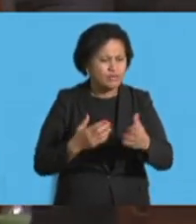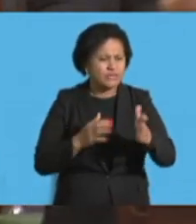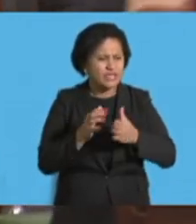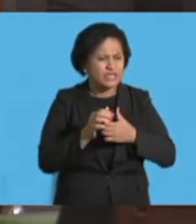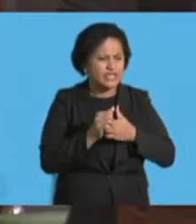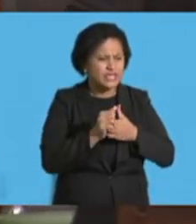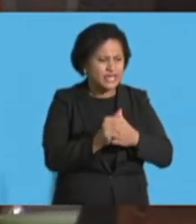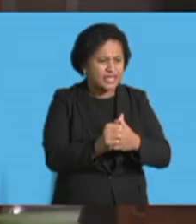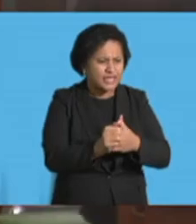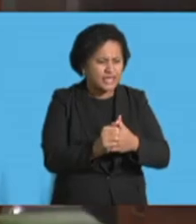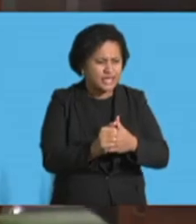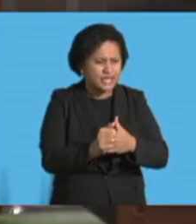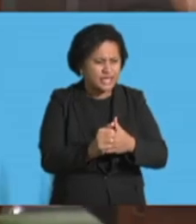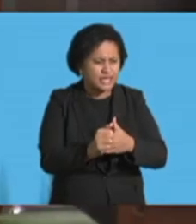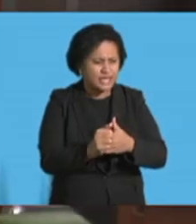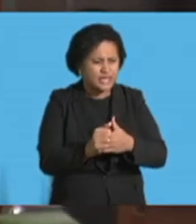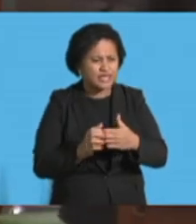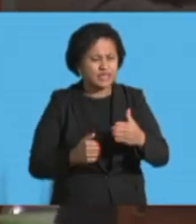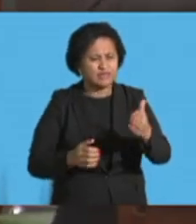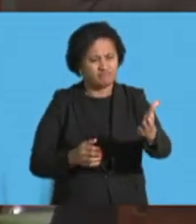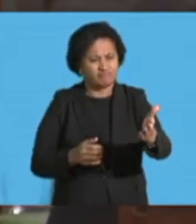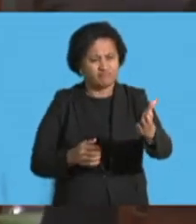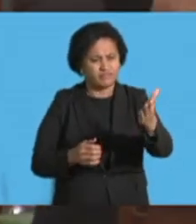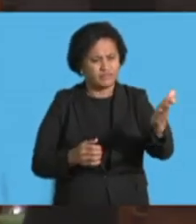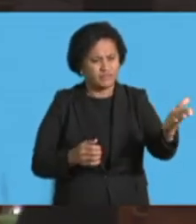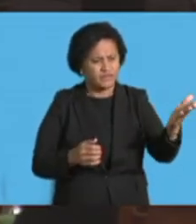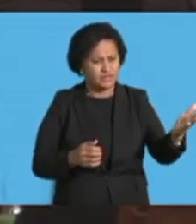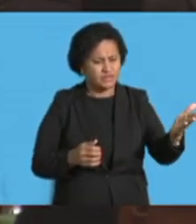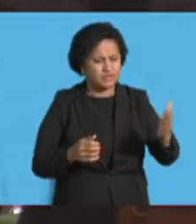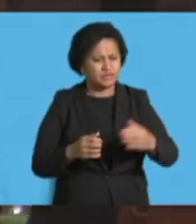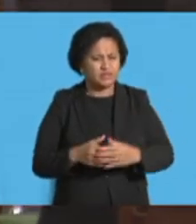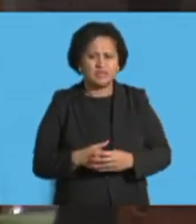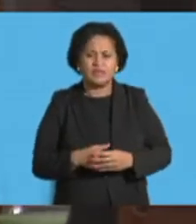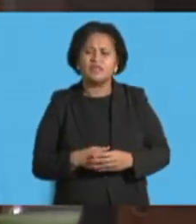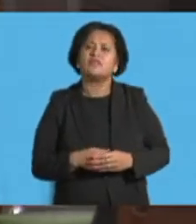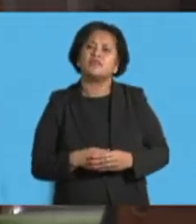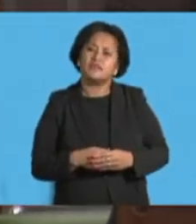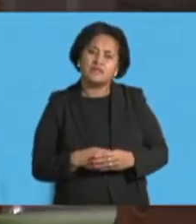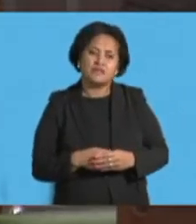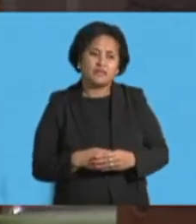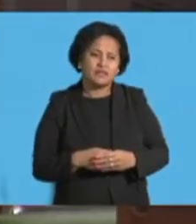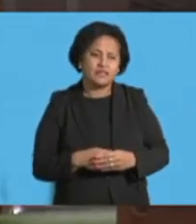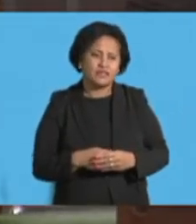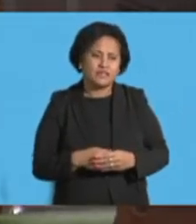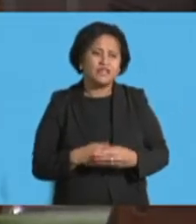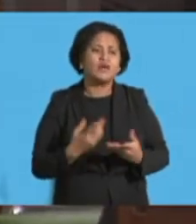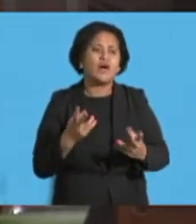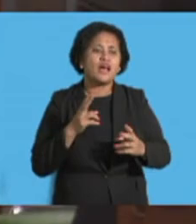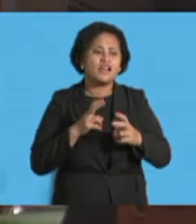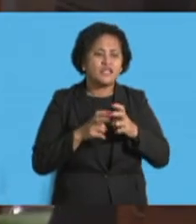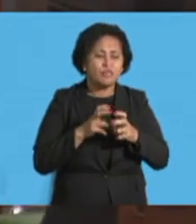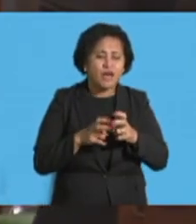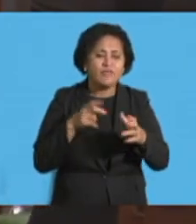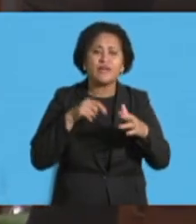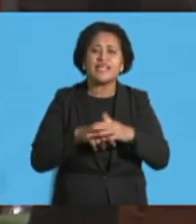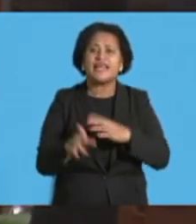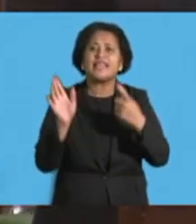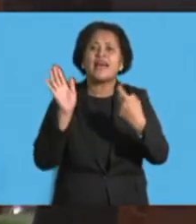Opposition, why the money is in R. Honourable Kiliraki, why the money is in R. What's the problem if the money is in